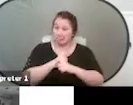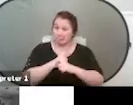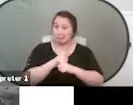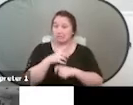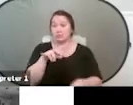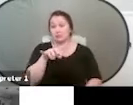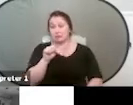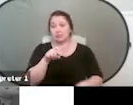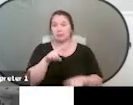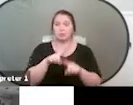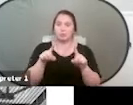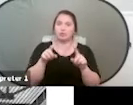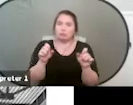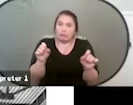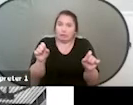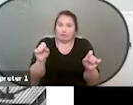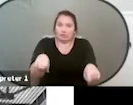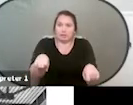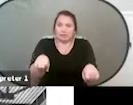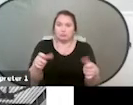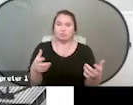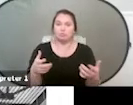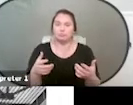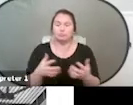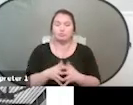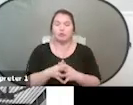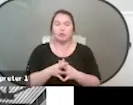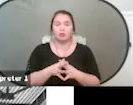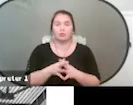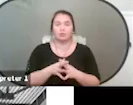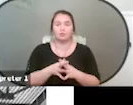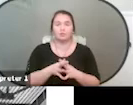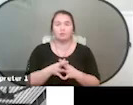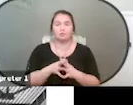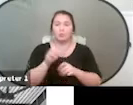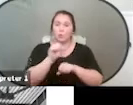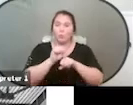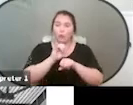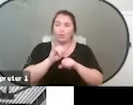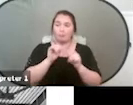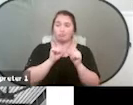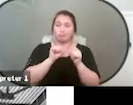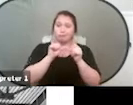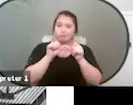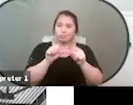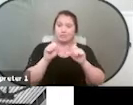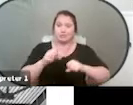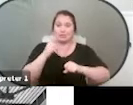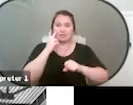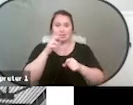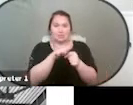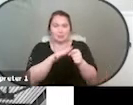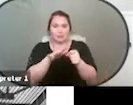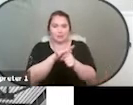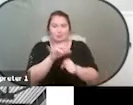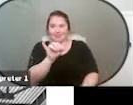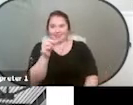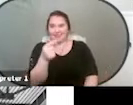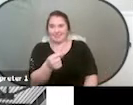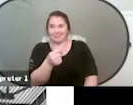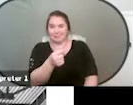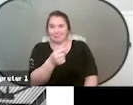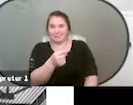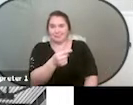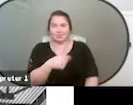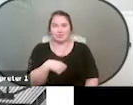but absolutely doable, and work that could go on and result in spaces like you see here,